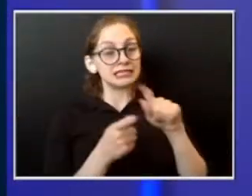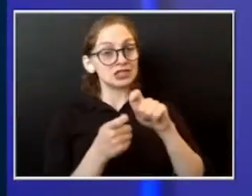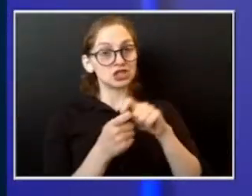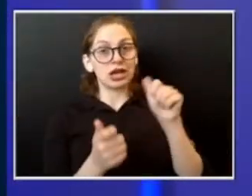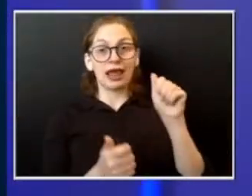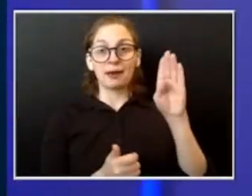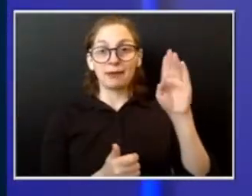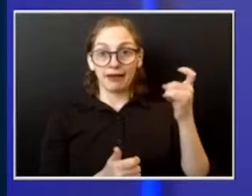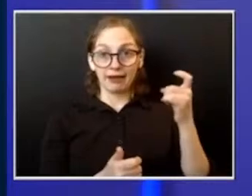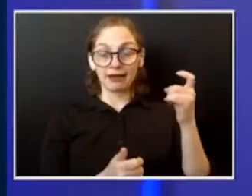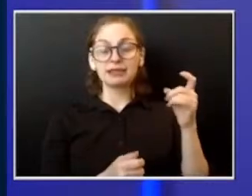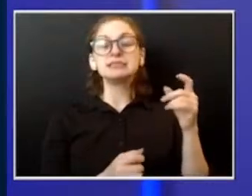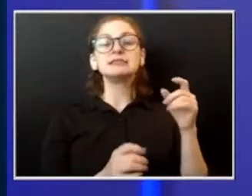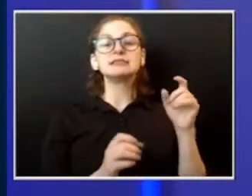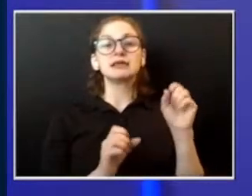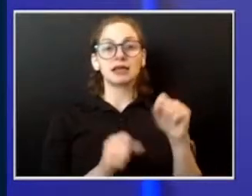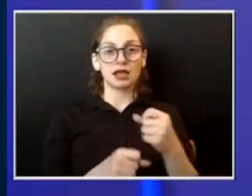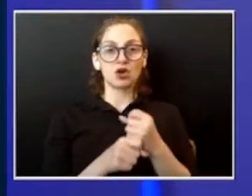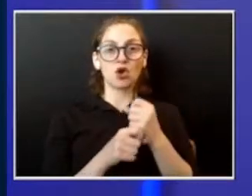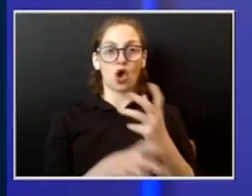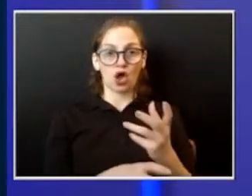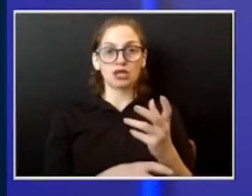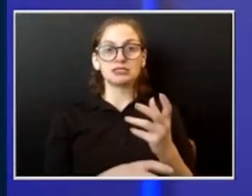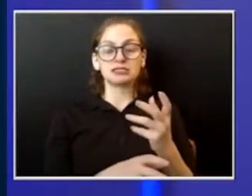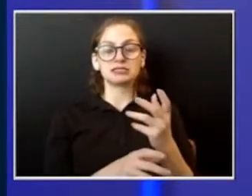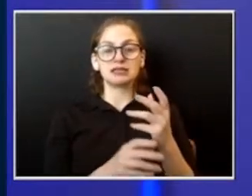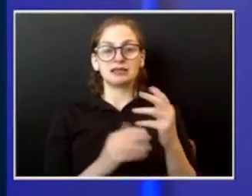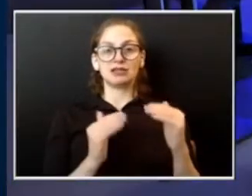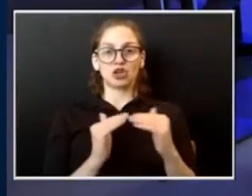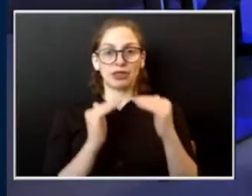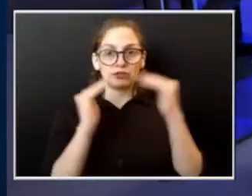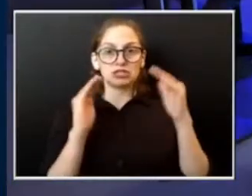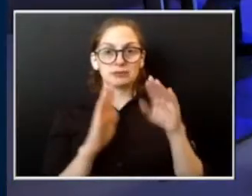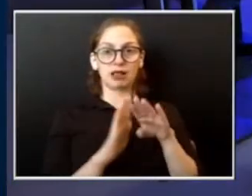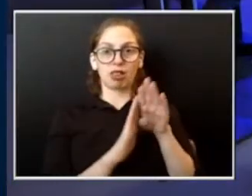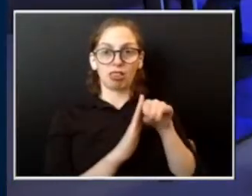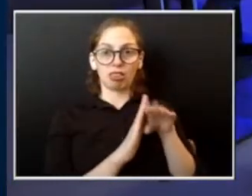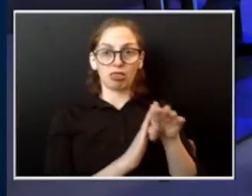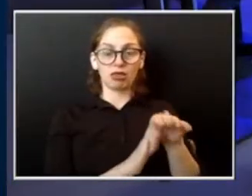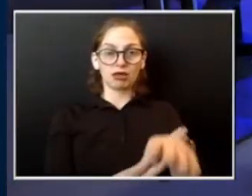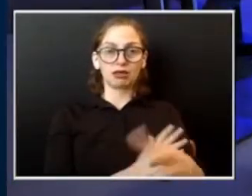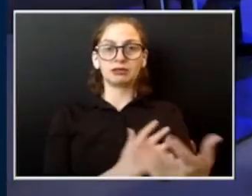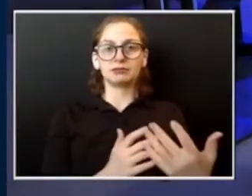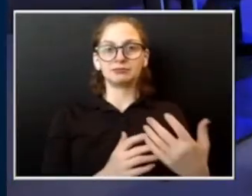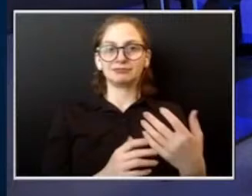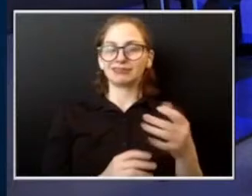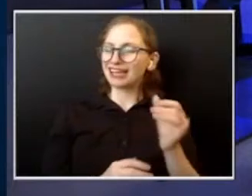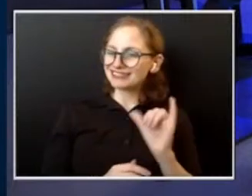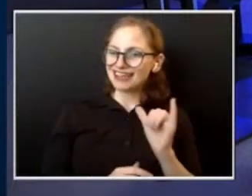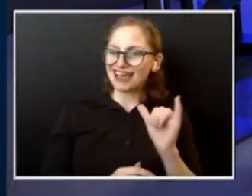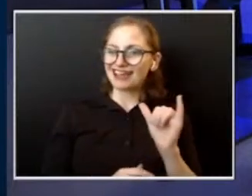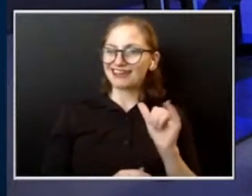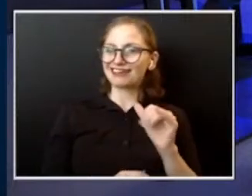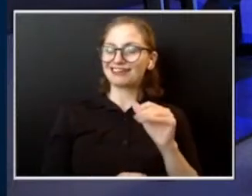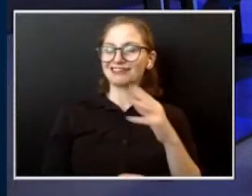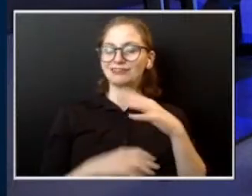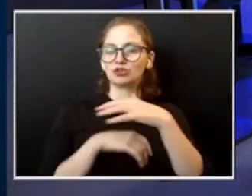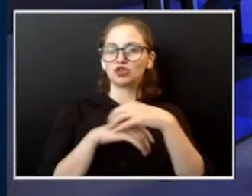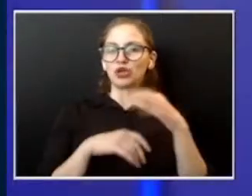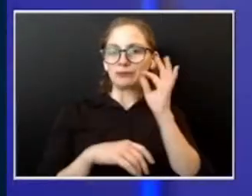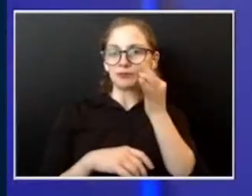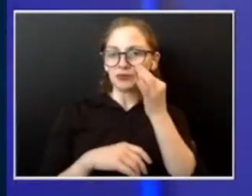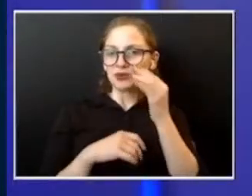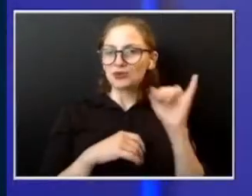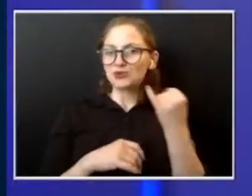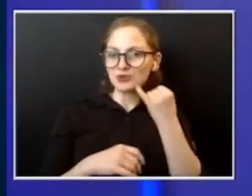be up and down, or change and the. some drug, and some things like grapefruit juice and things of that are bad plan. And so the